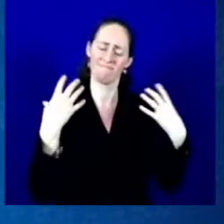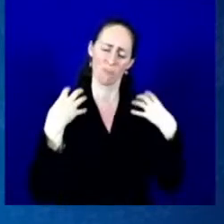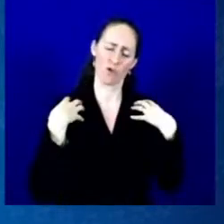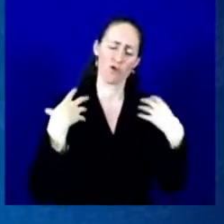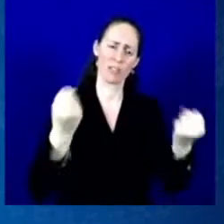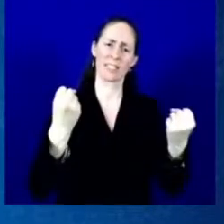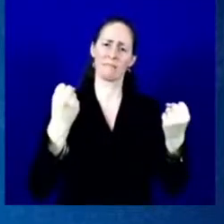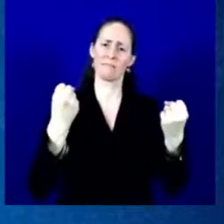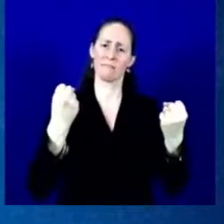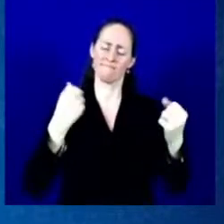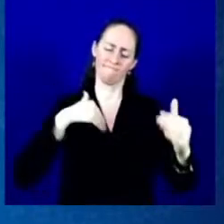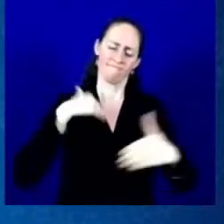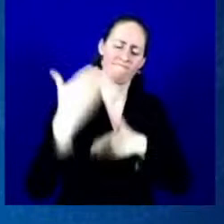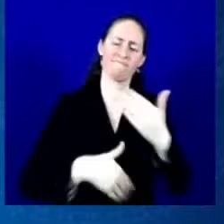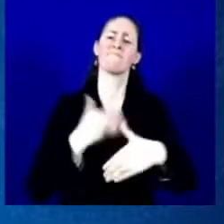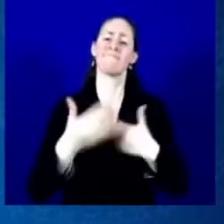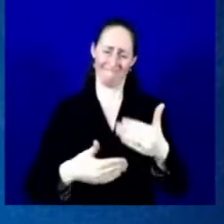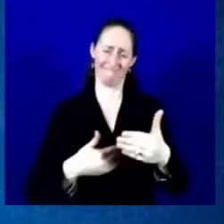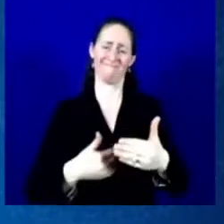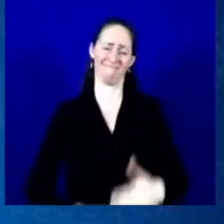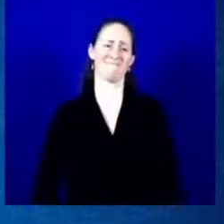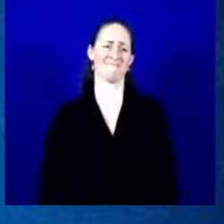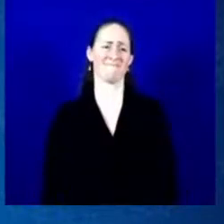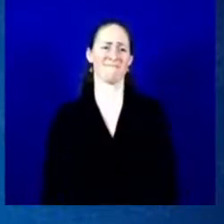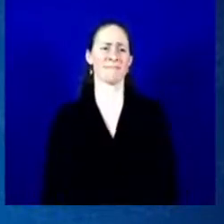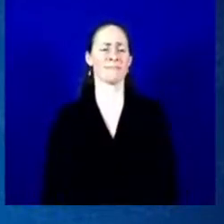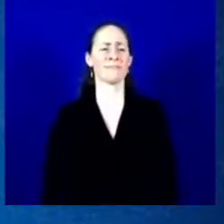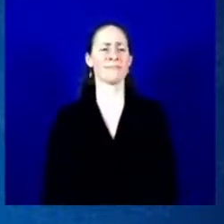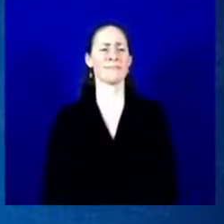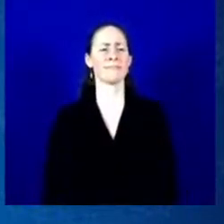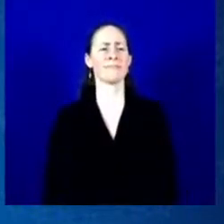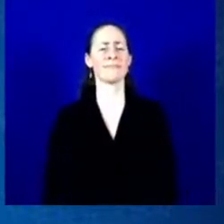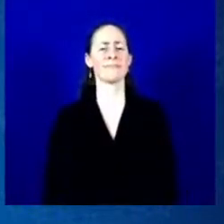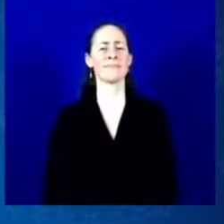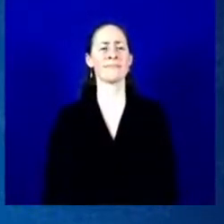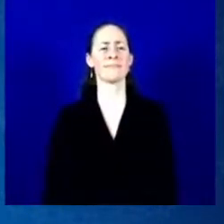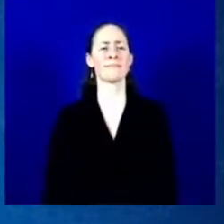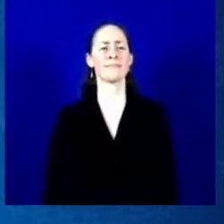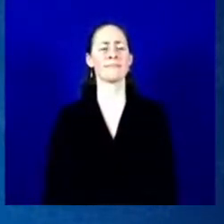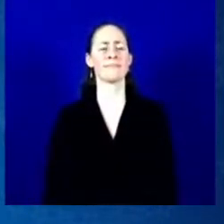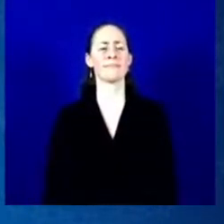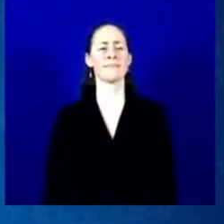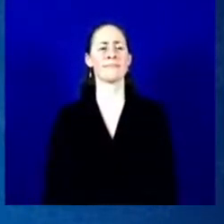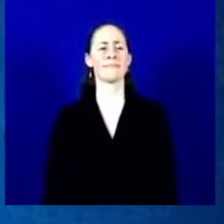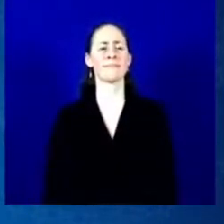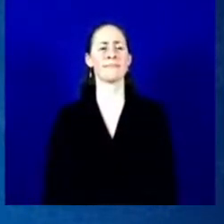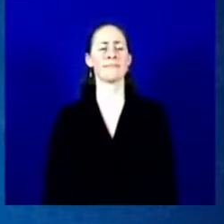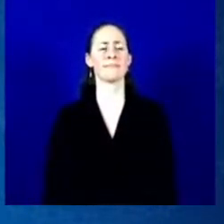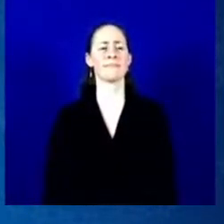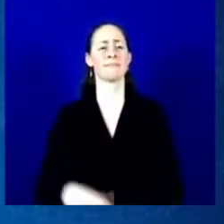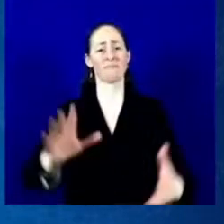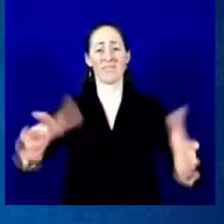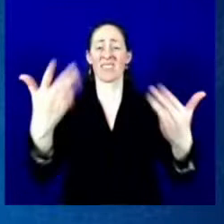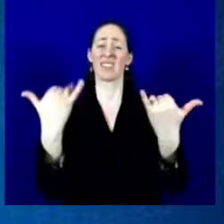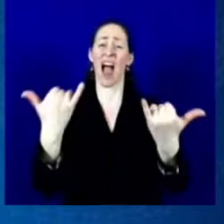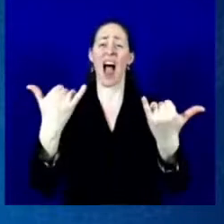Black Americans. Now's our opportunity to make some real progress. The vast majority